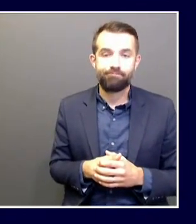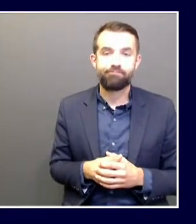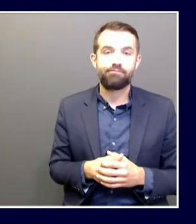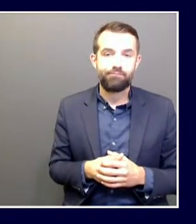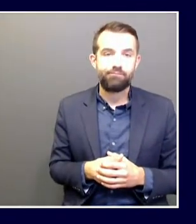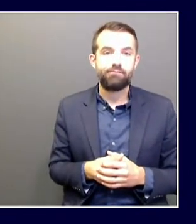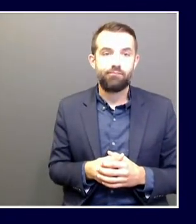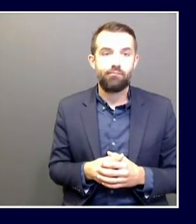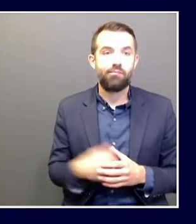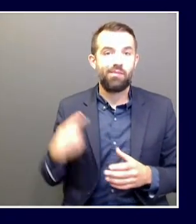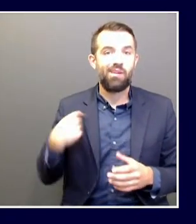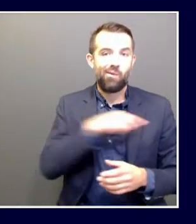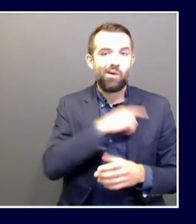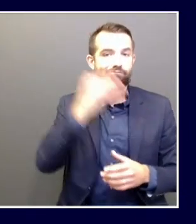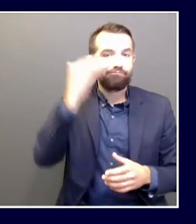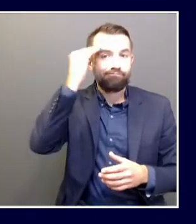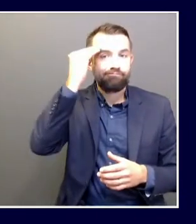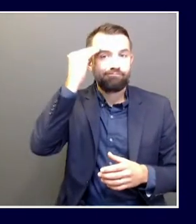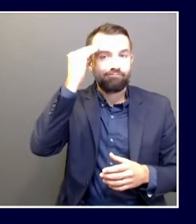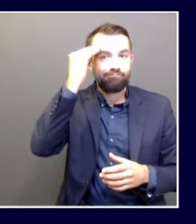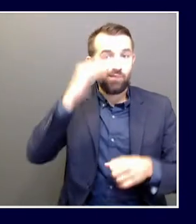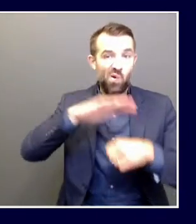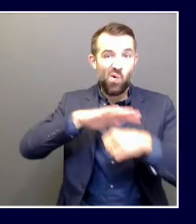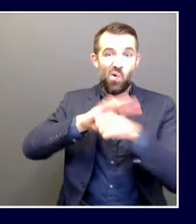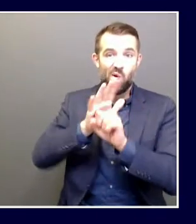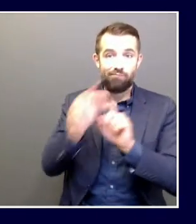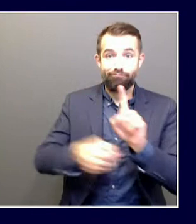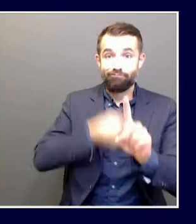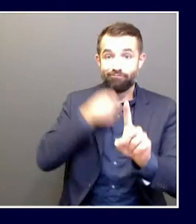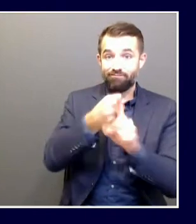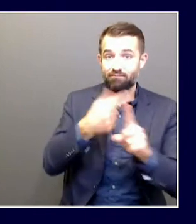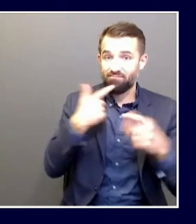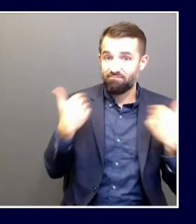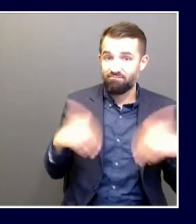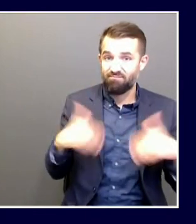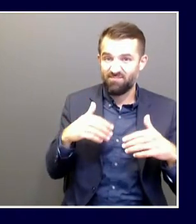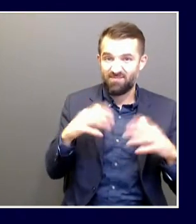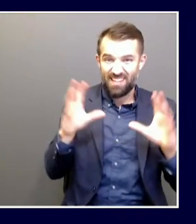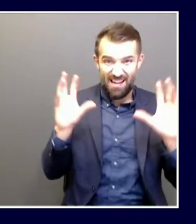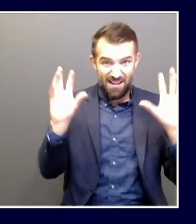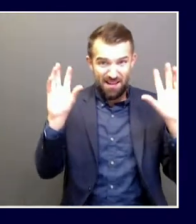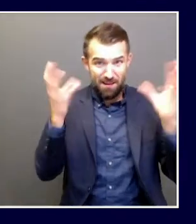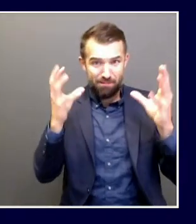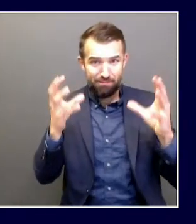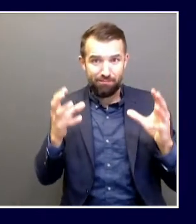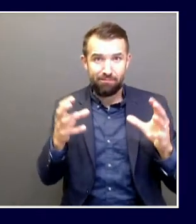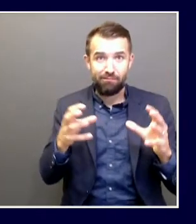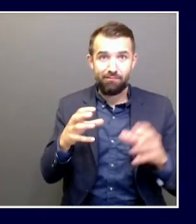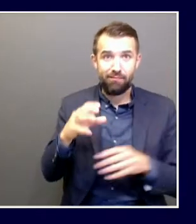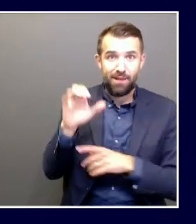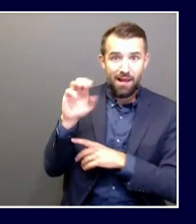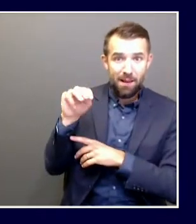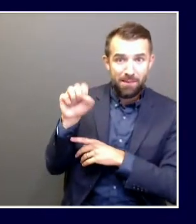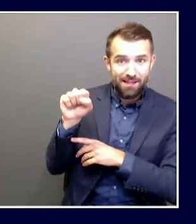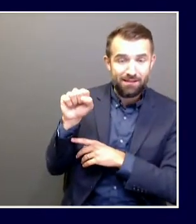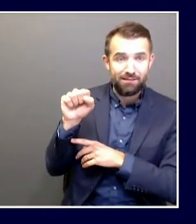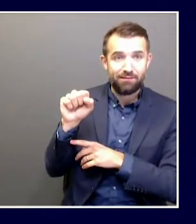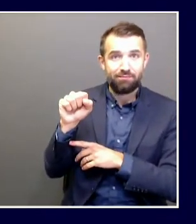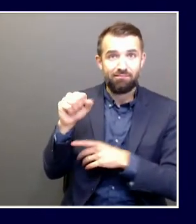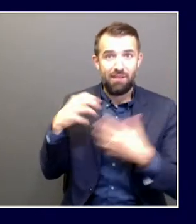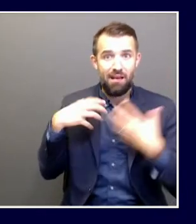pandemic, the extra work that many people in EMS, in the healthcare sector have had to do has put a strain on